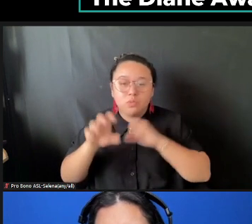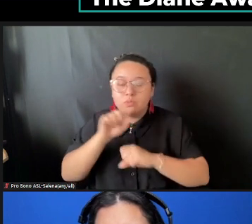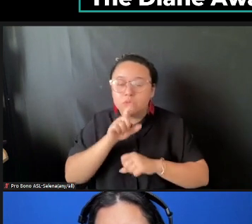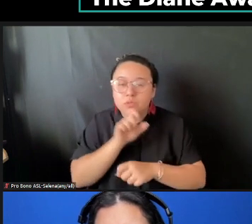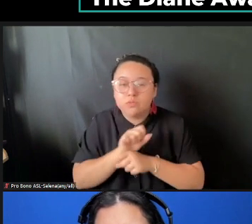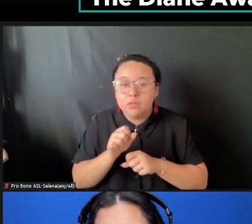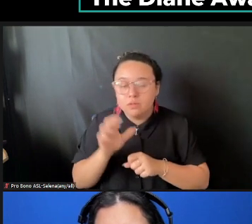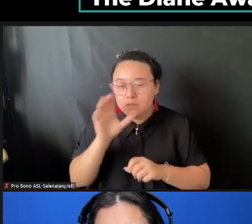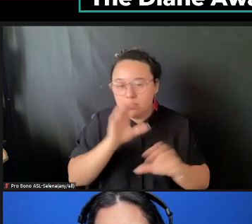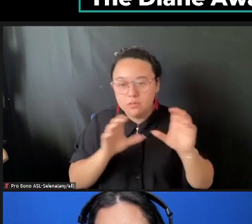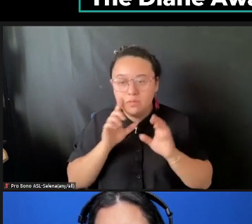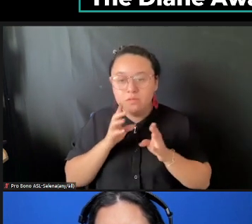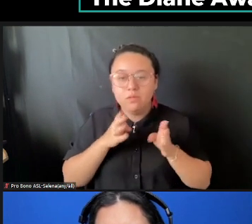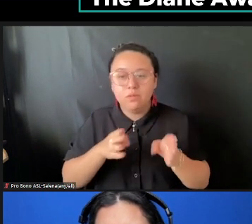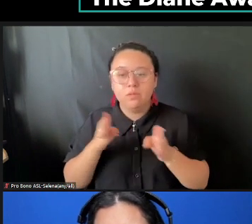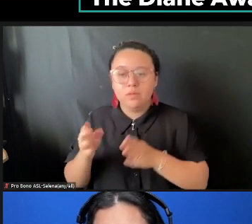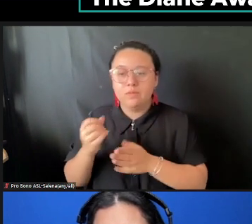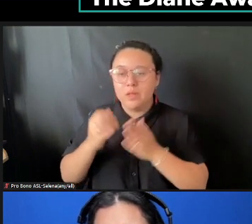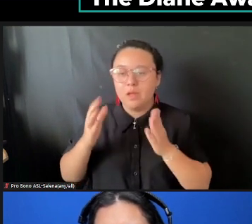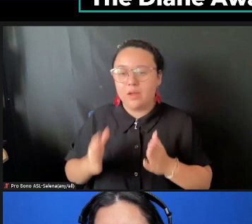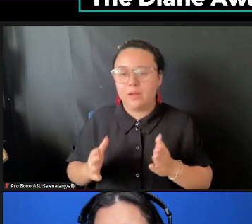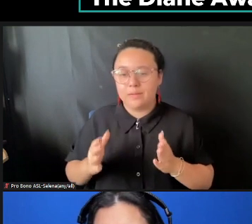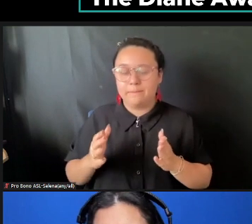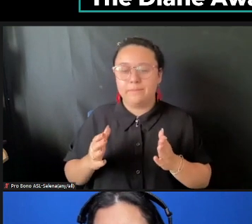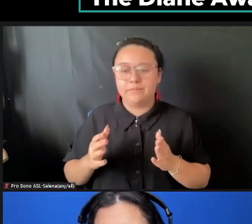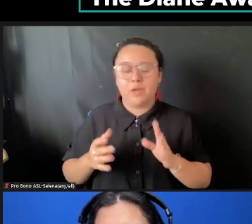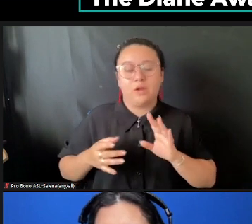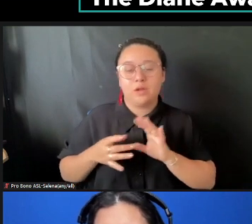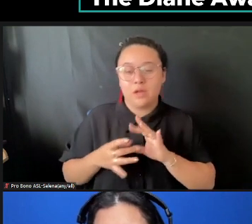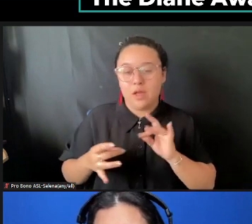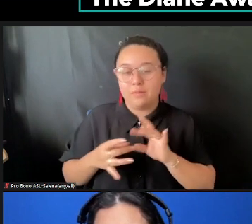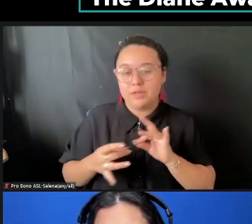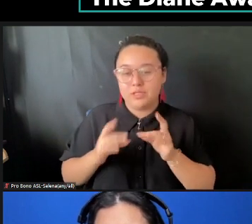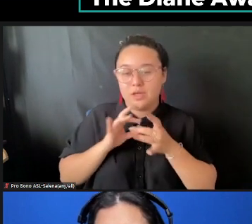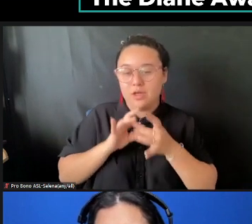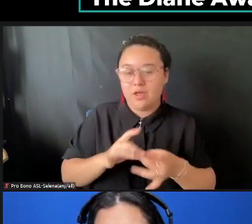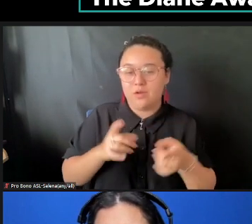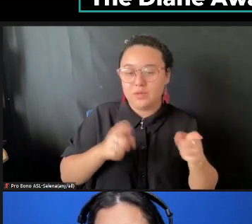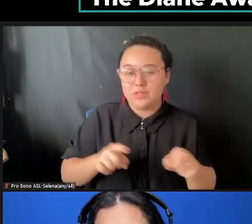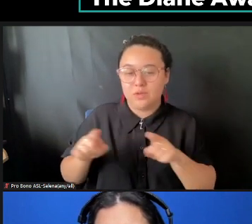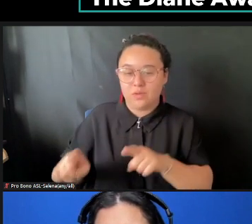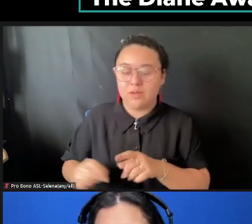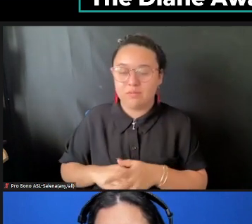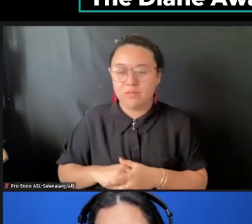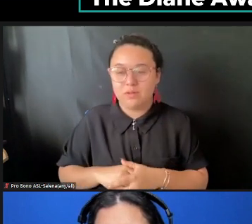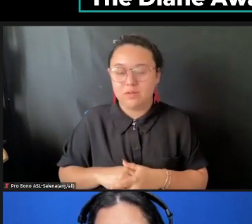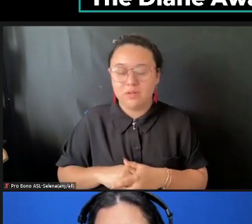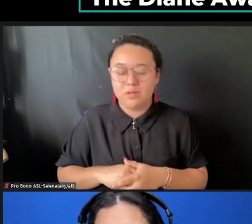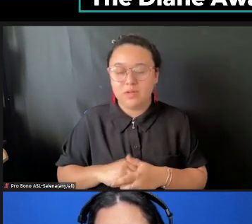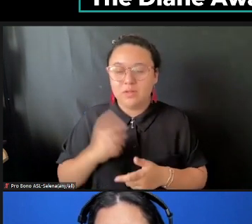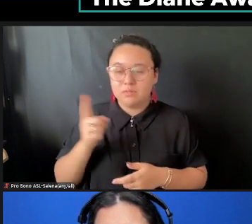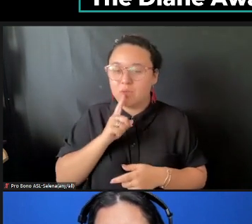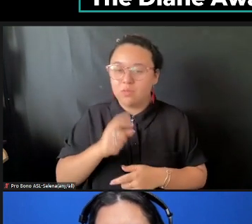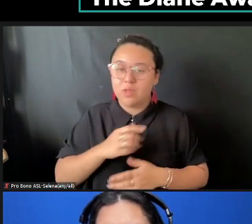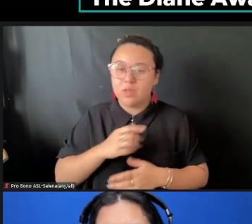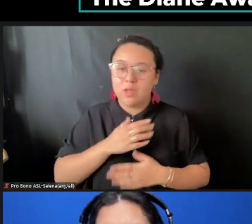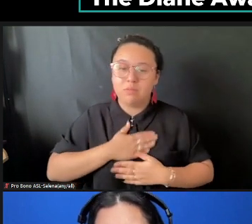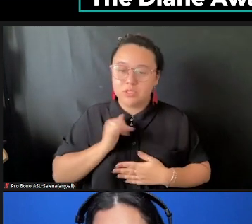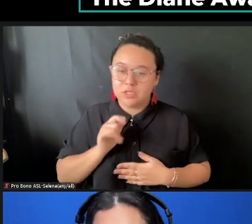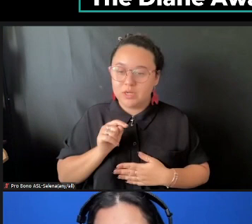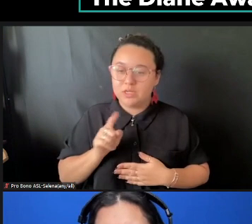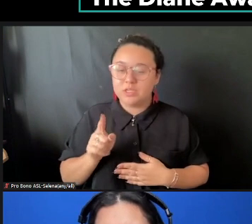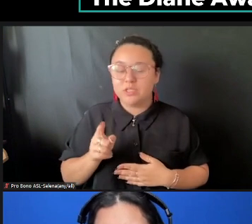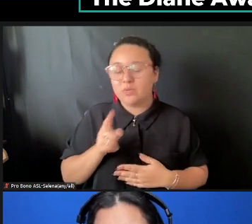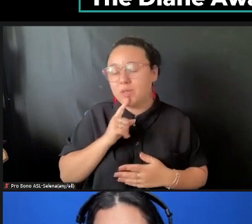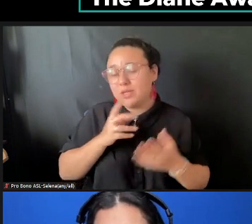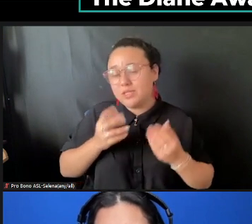the ways that the artists are making a commentary. It's something that I so appreciated, and how she did so quite gently for